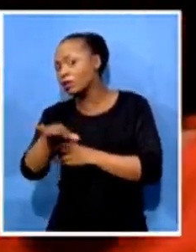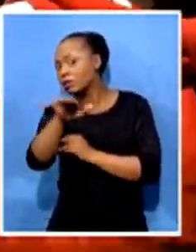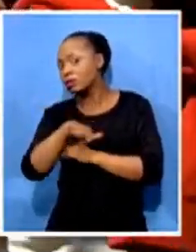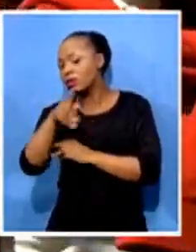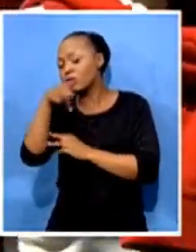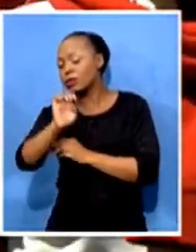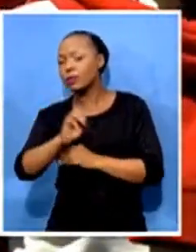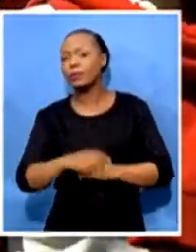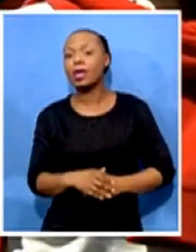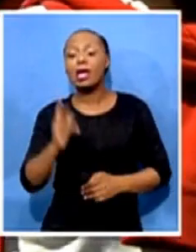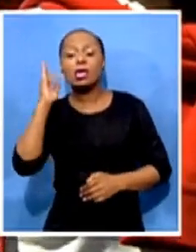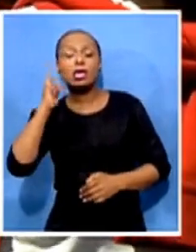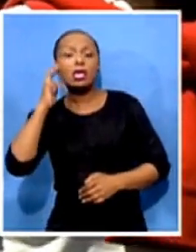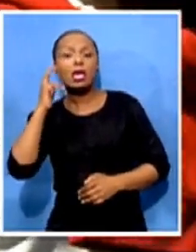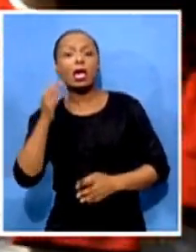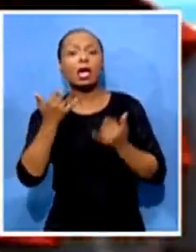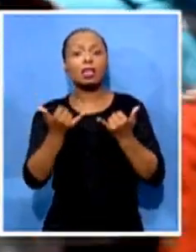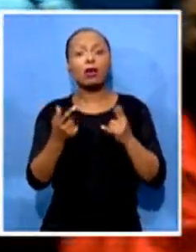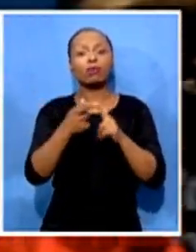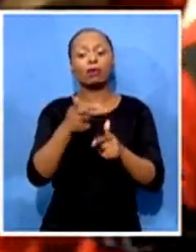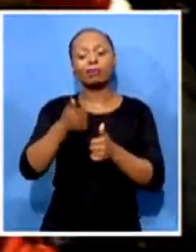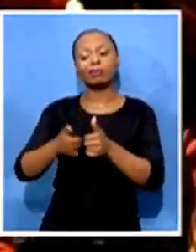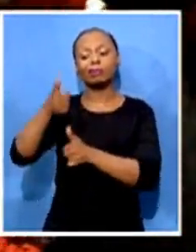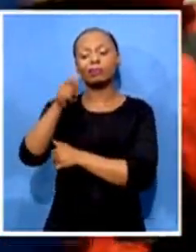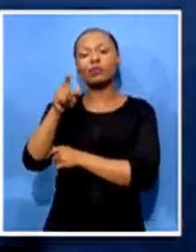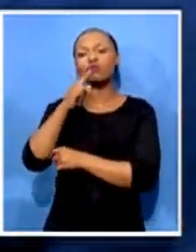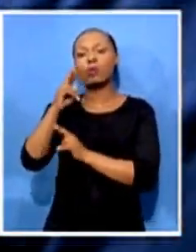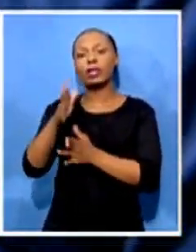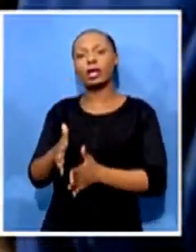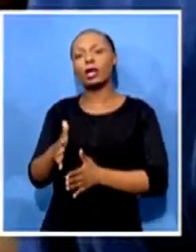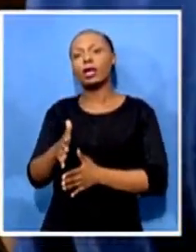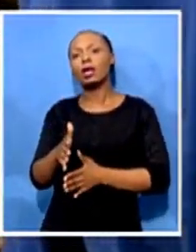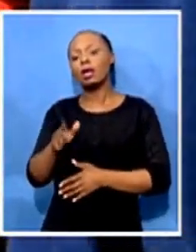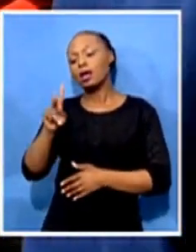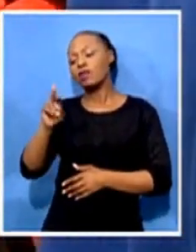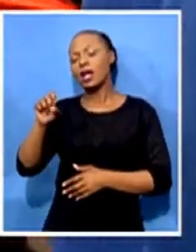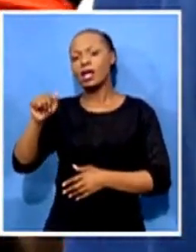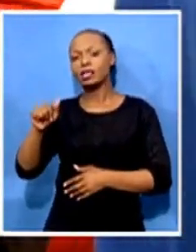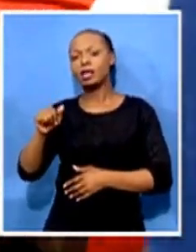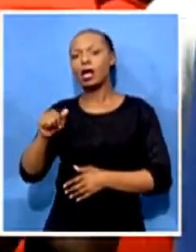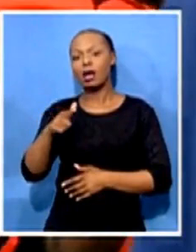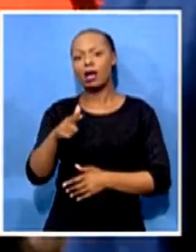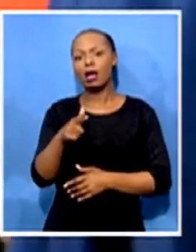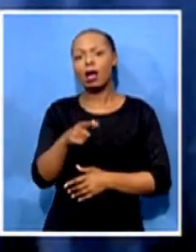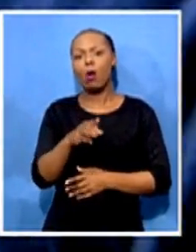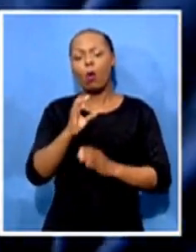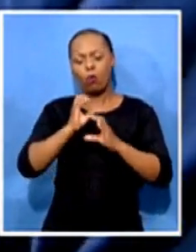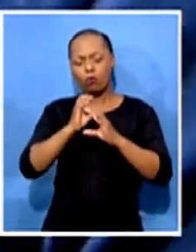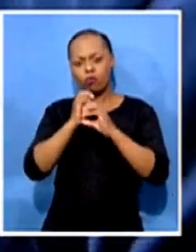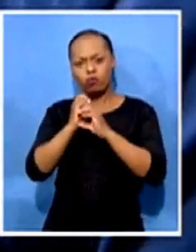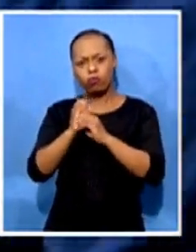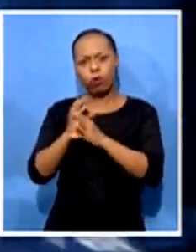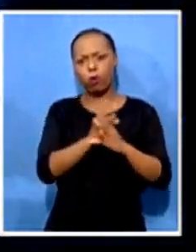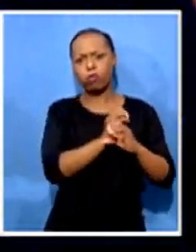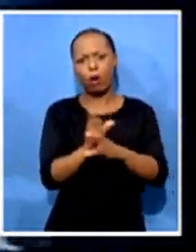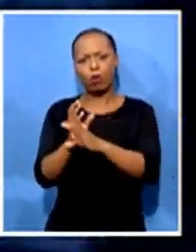reporter Vanessa Puna that water cannons were fired against the EFF protesters. Stun grenades were used by